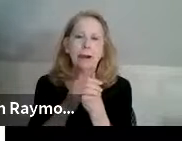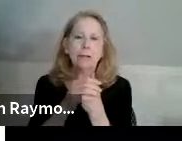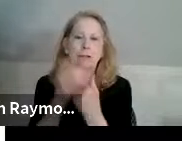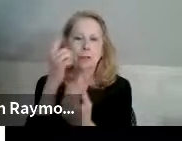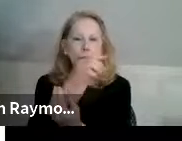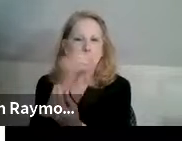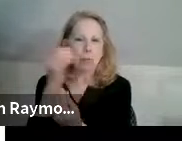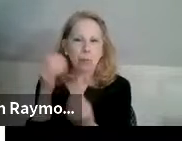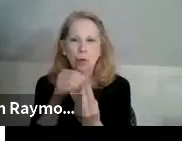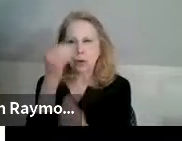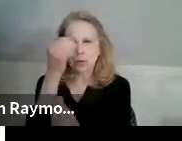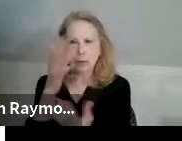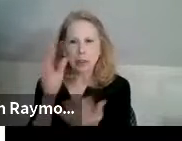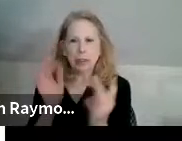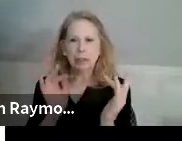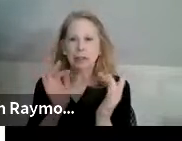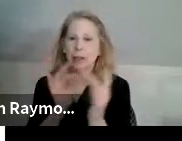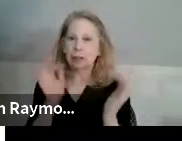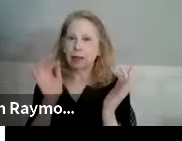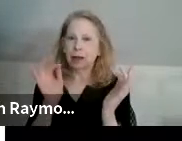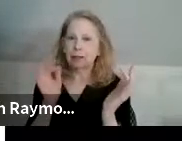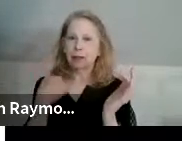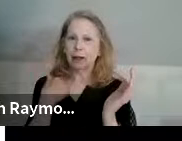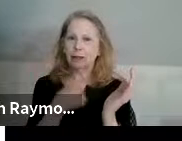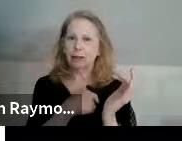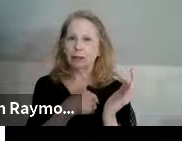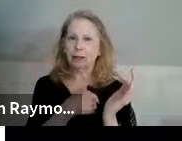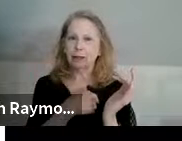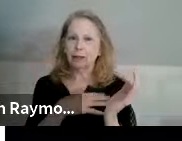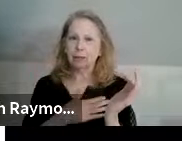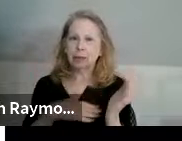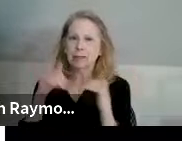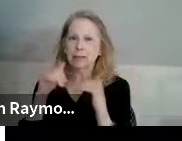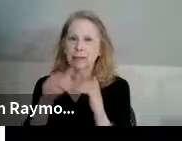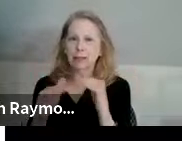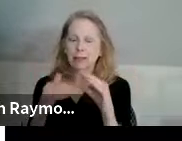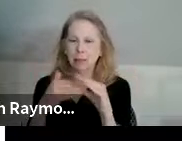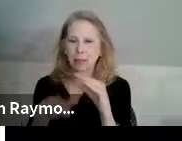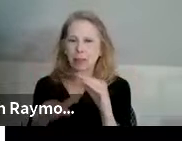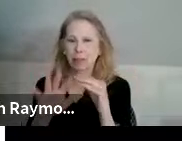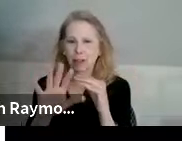For more information, contact us. Please send an email to